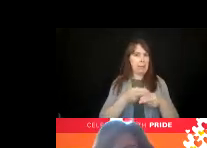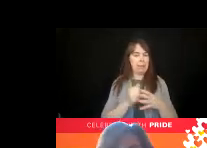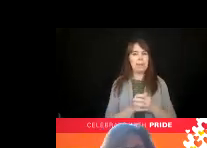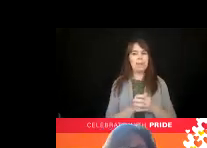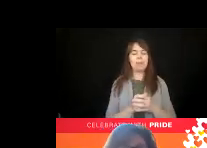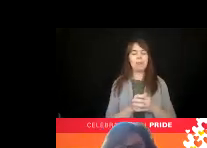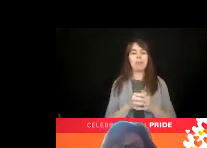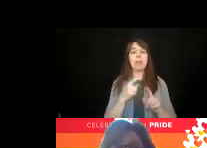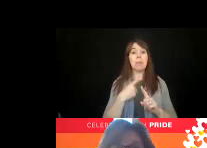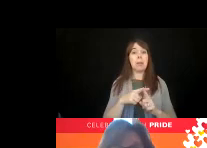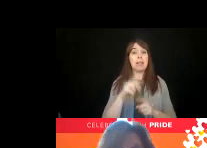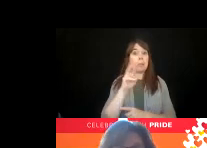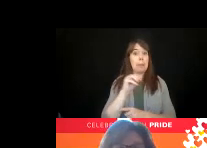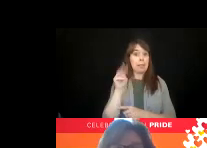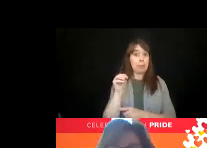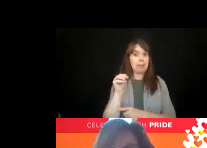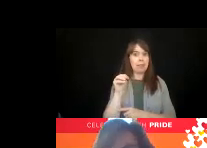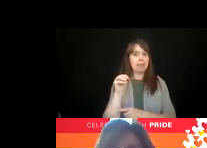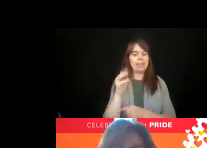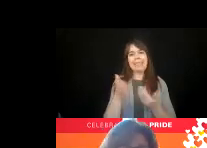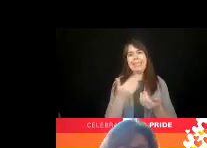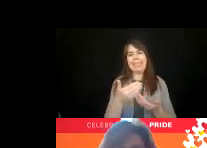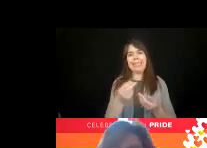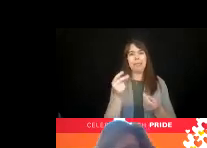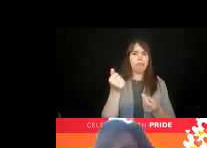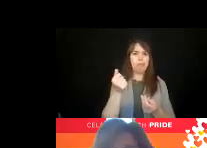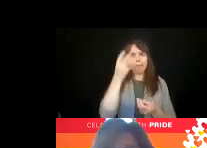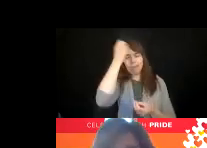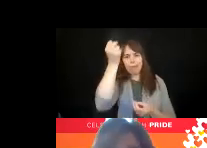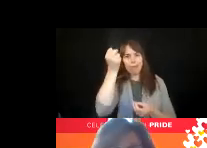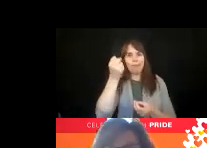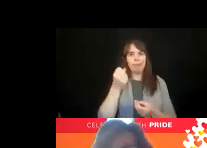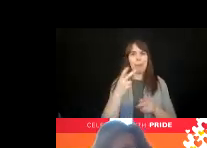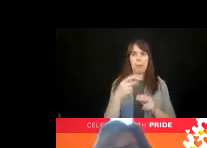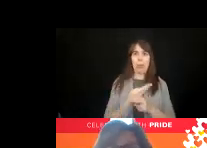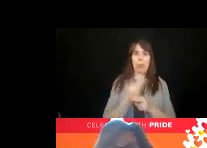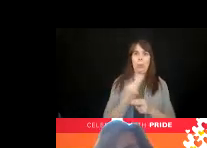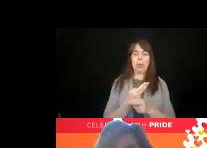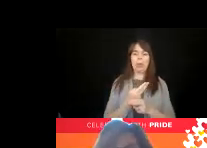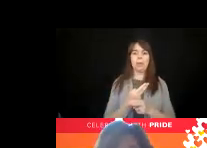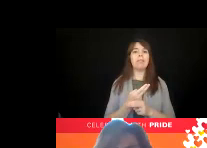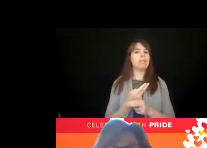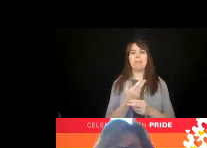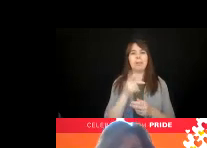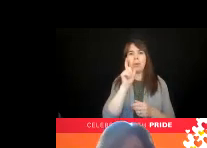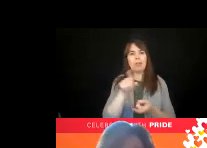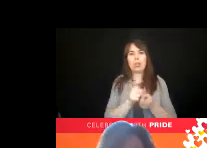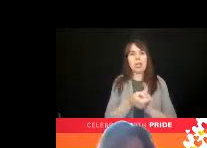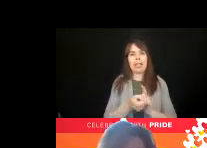Michigan Medicine is that it is short, it's easy to say, it's already in use and required no